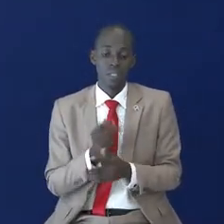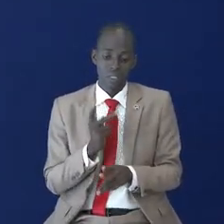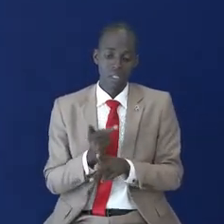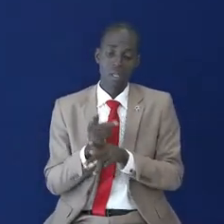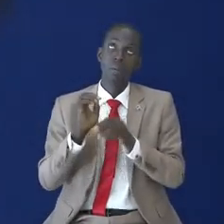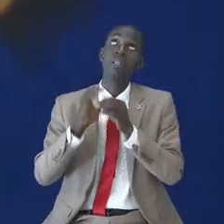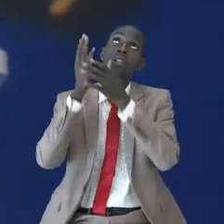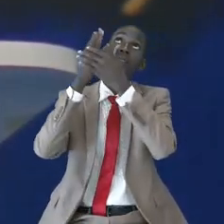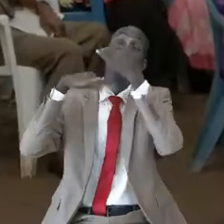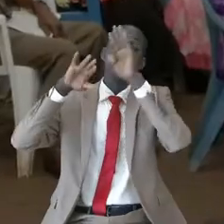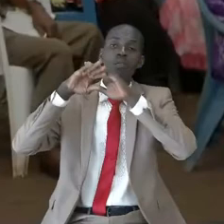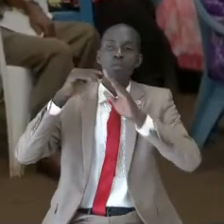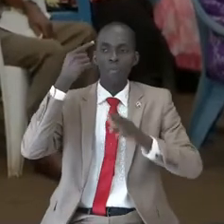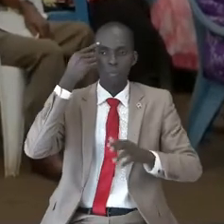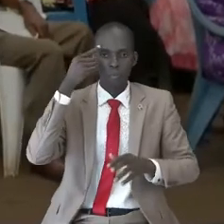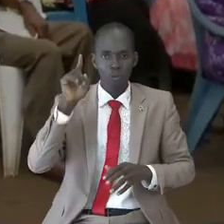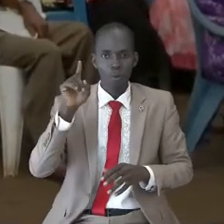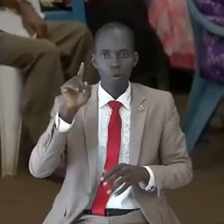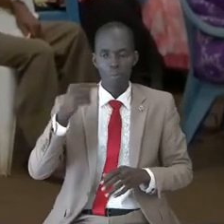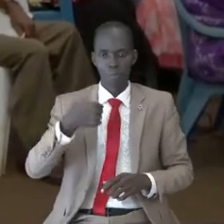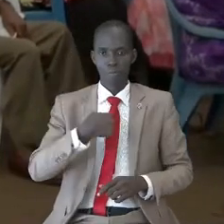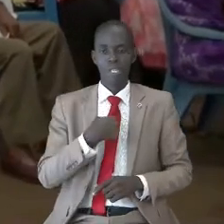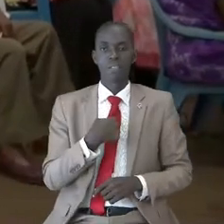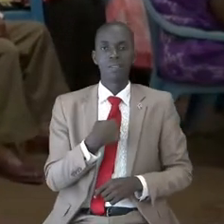Reserved in heaven for me.